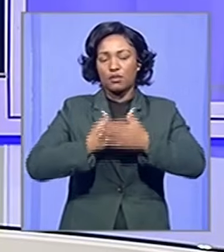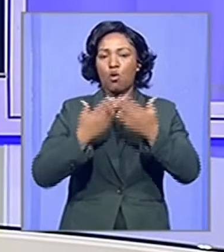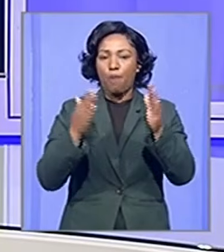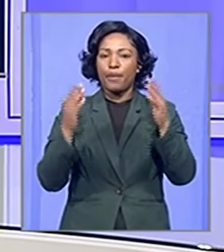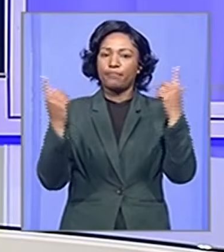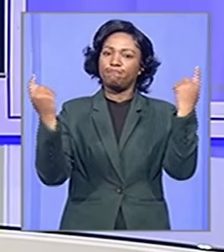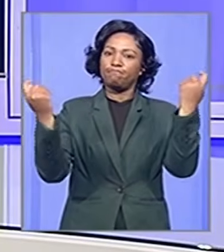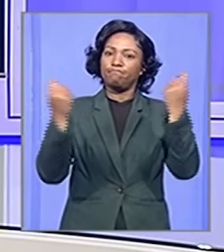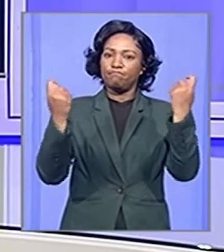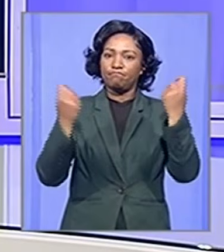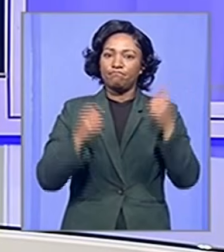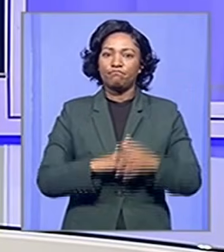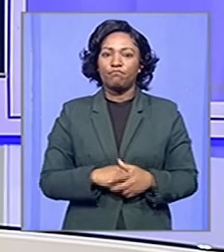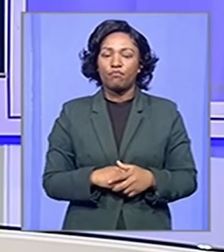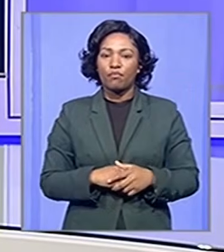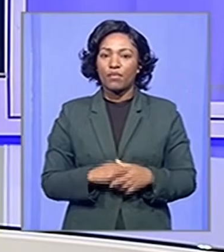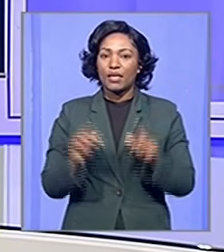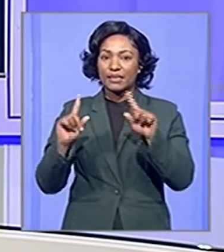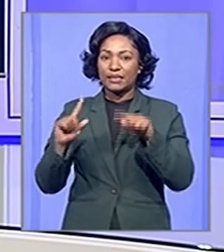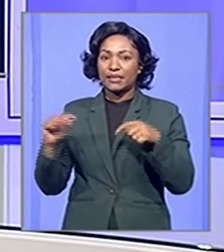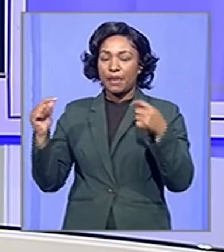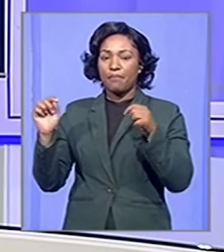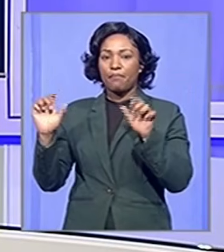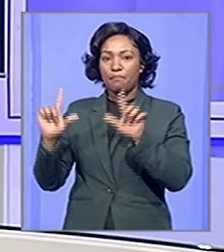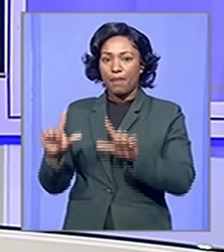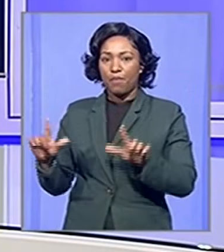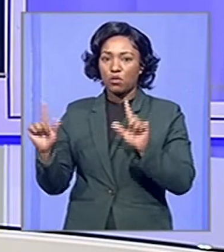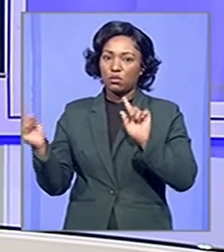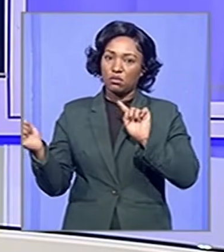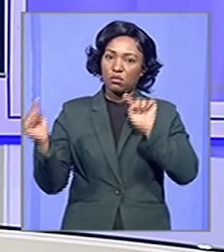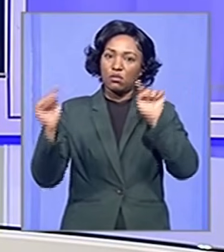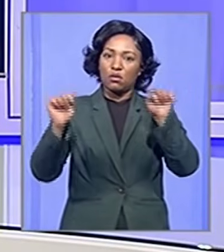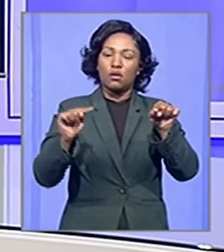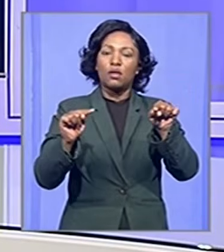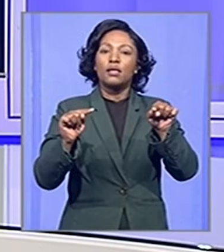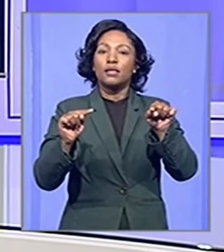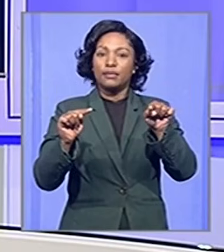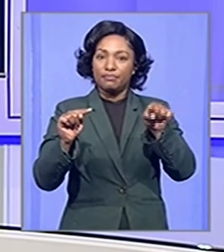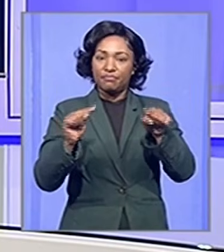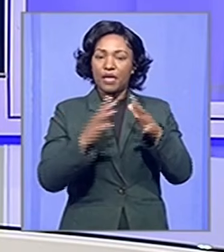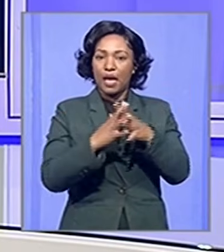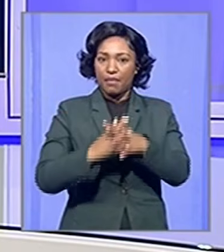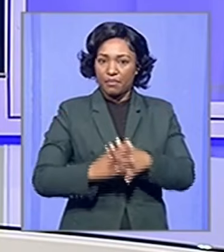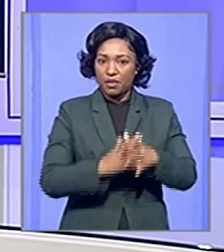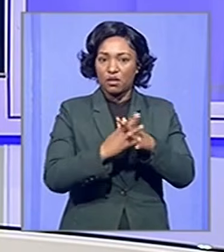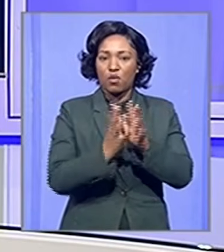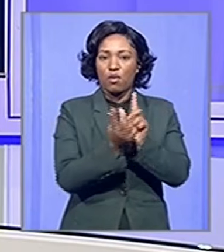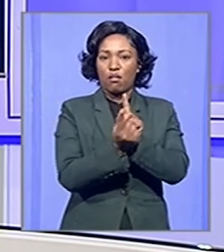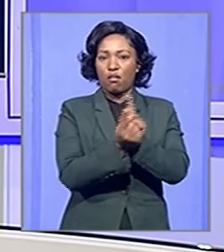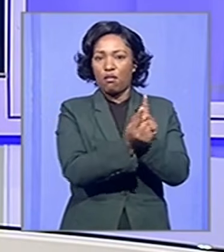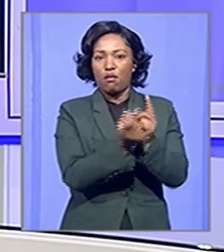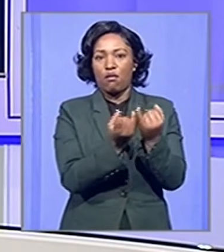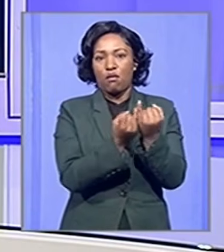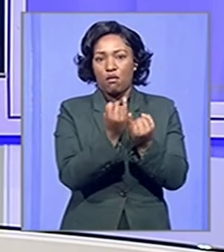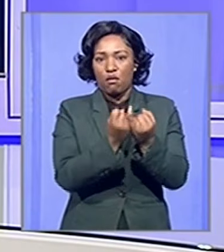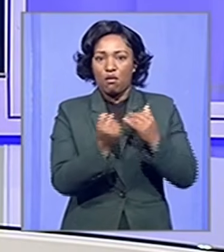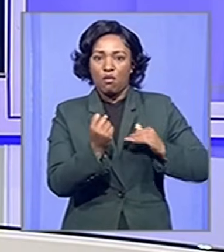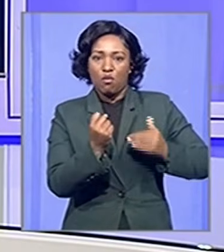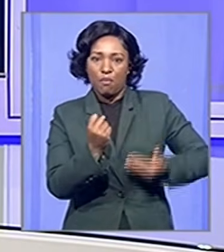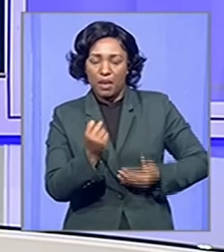Sehlopha sa basadi sa Mamelodi Sundowns se leba America moo se tla ba le kabelo tlhodisanong ya mohope wa bolo ya basadi ka kgwedi ya